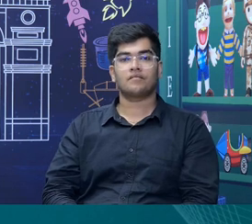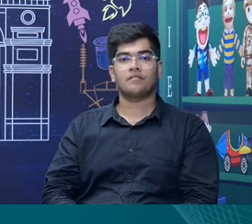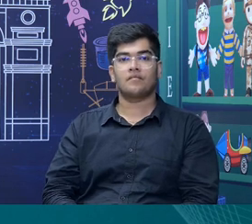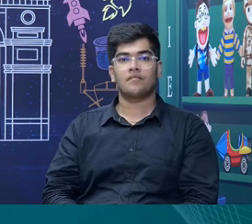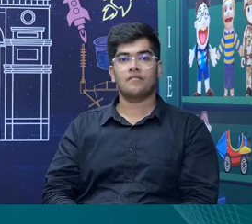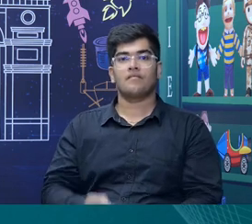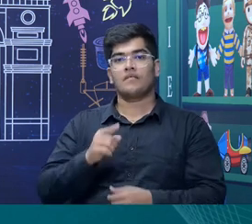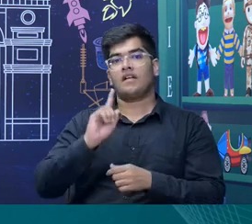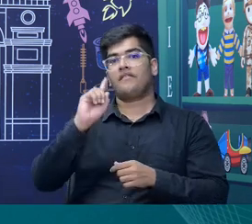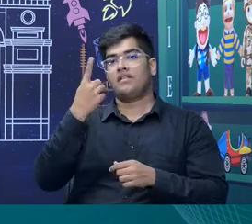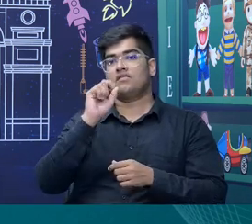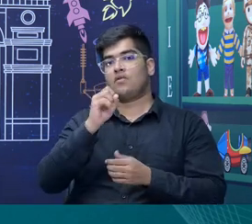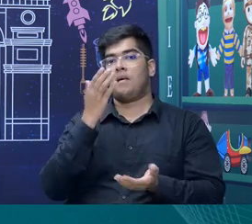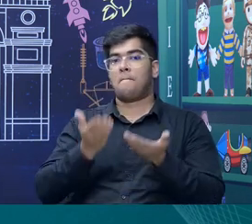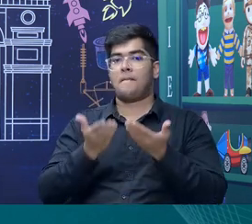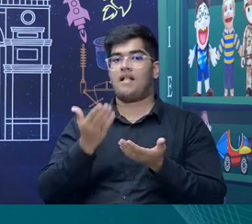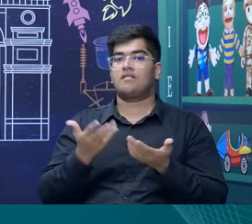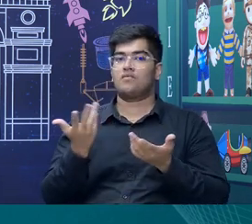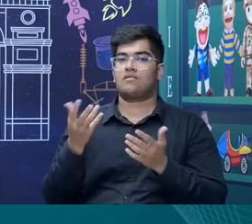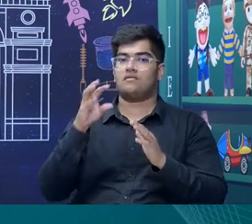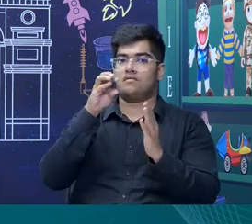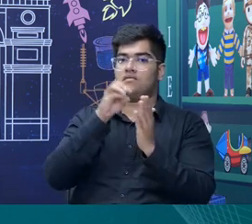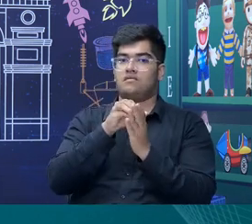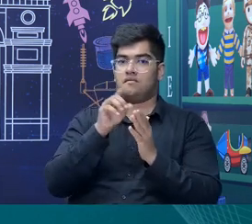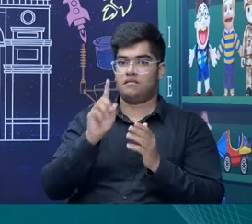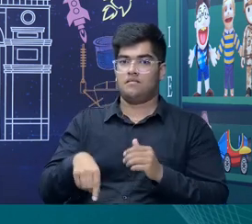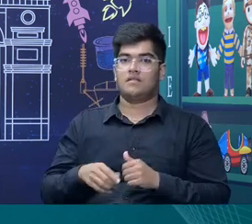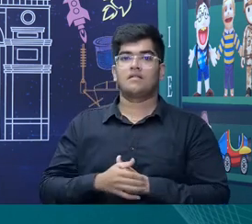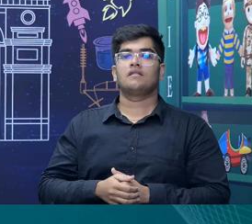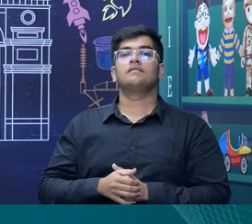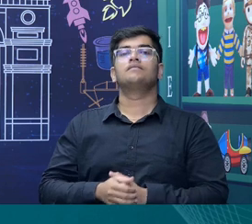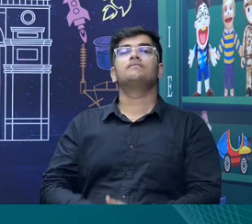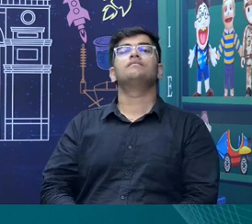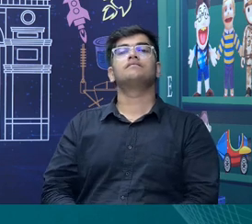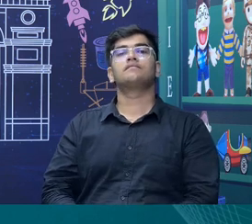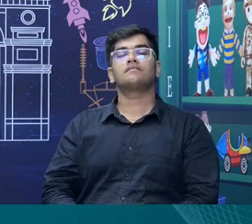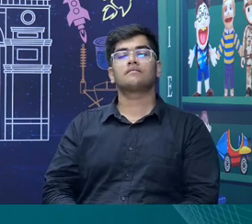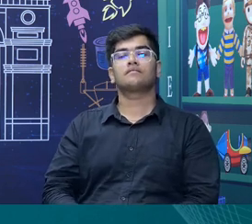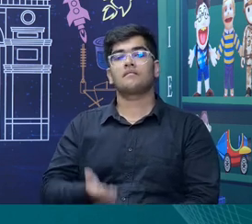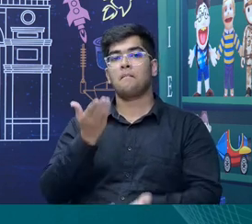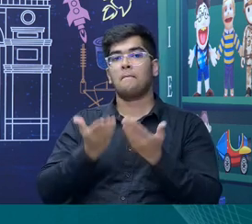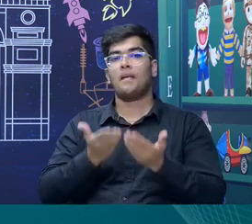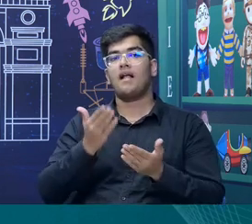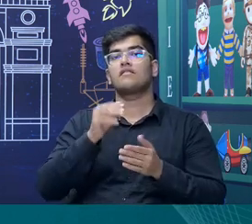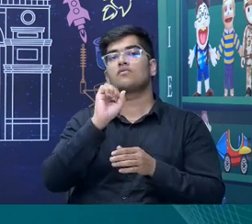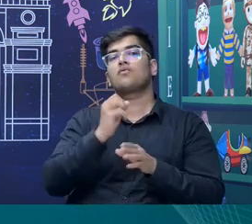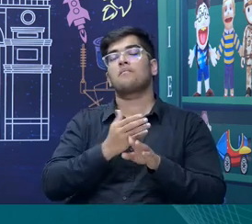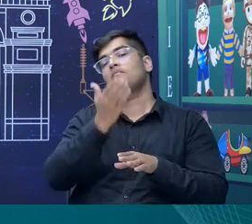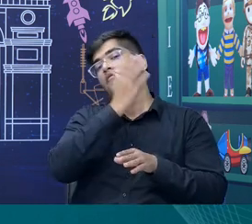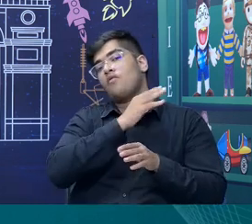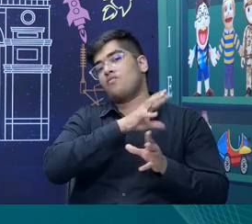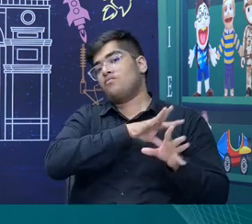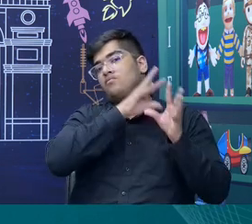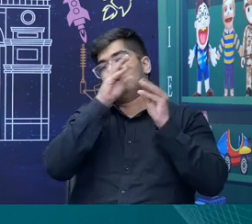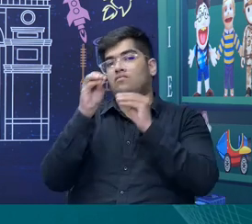his Capital balance just recollect the earlier things just we have discussed Capital balance his